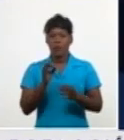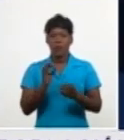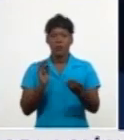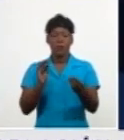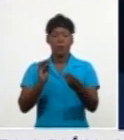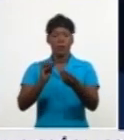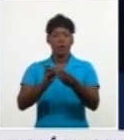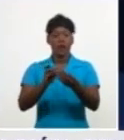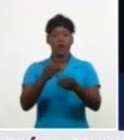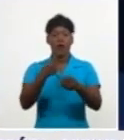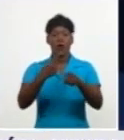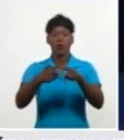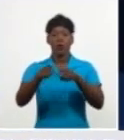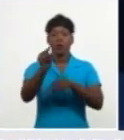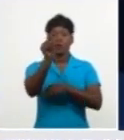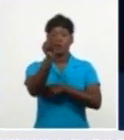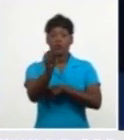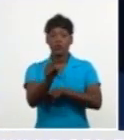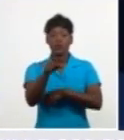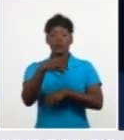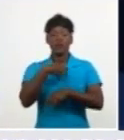1,959 people.